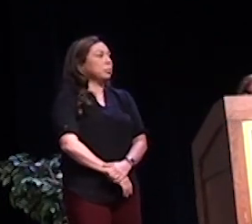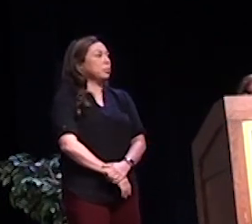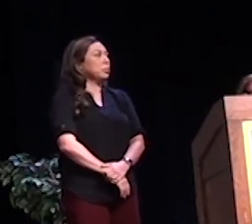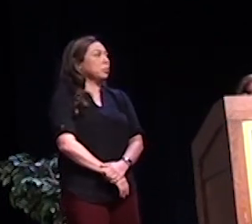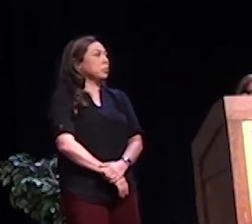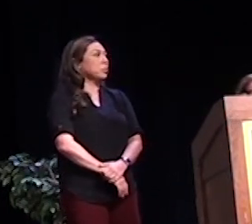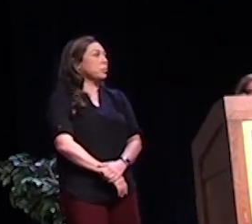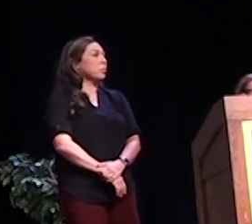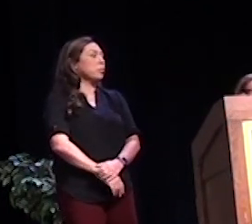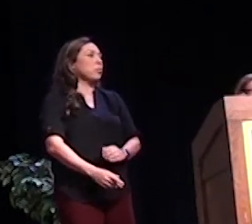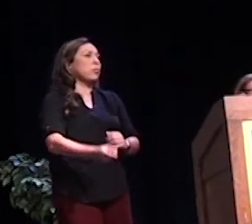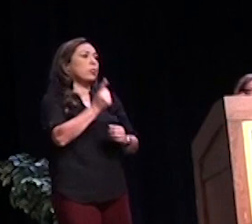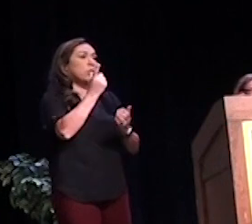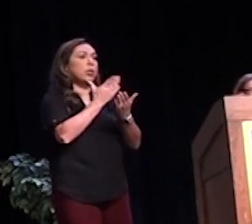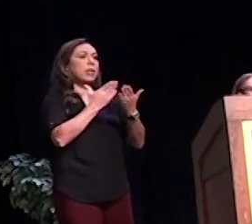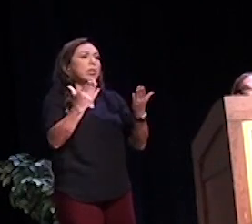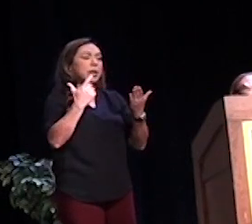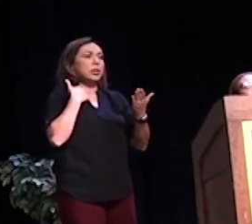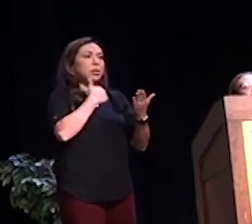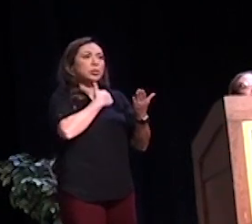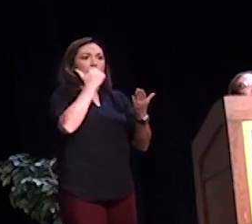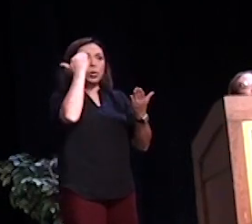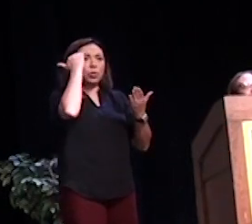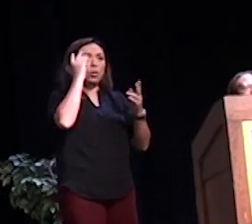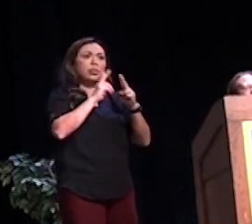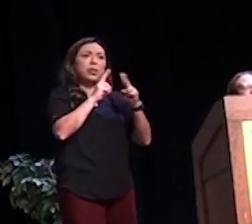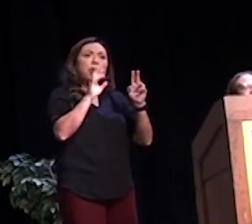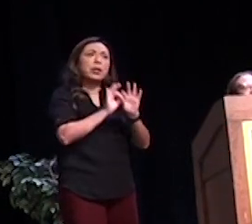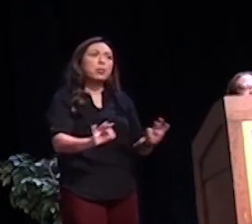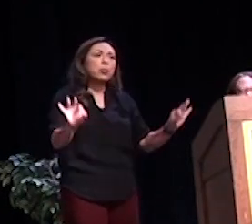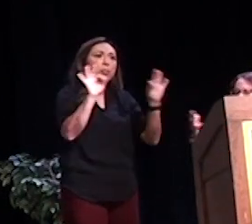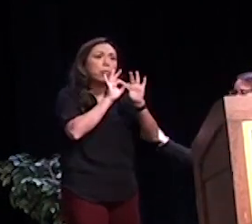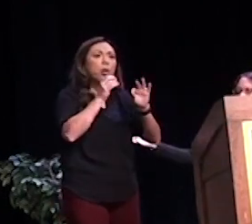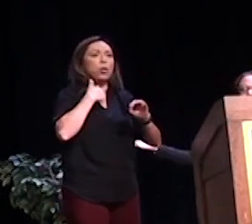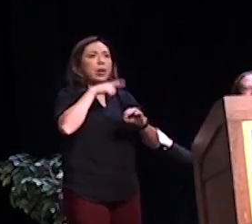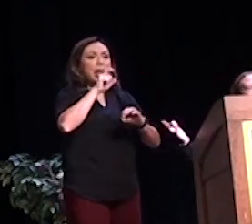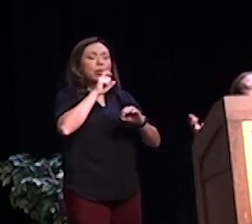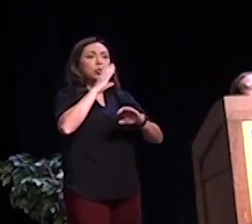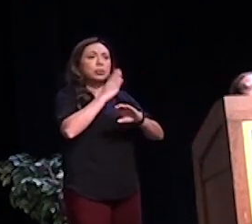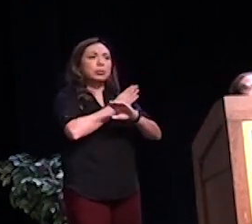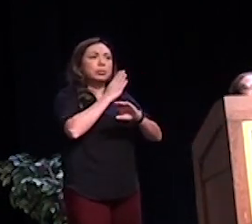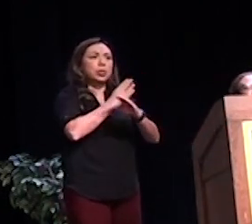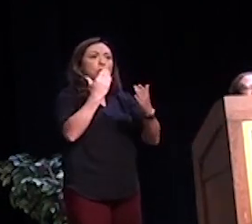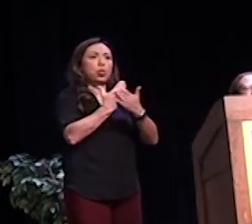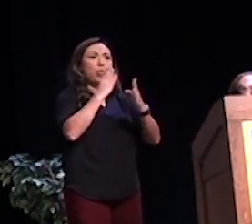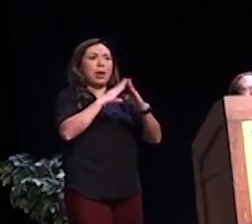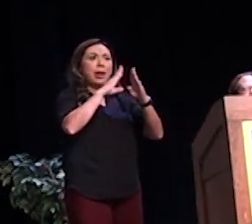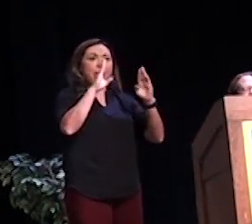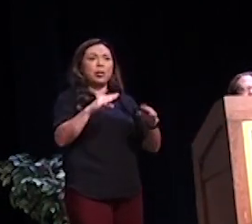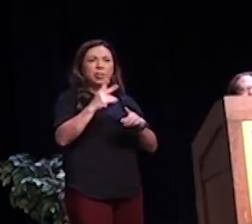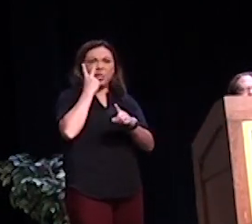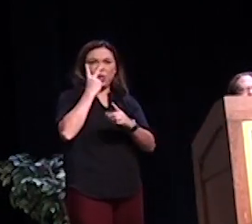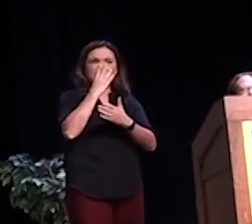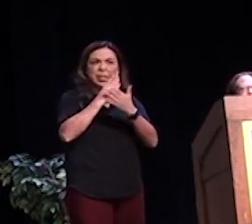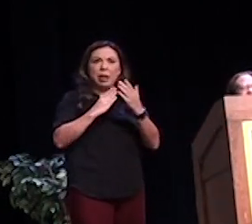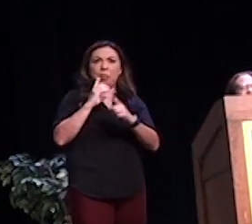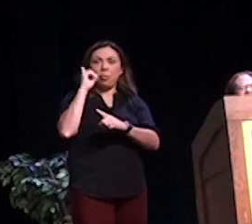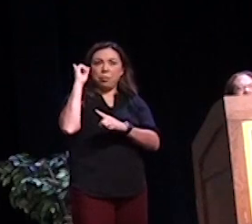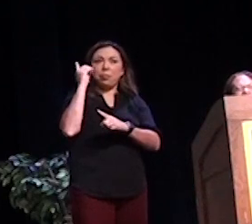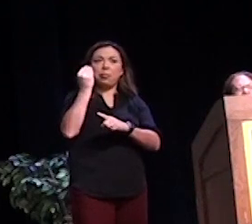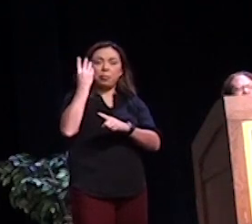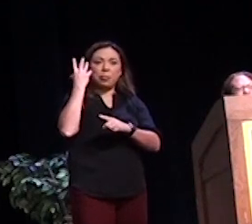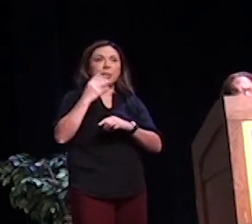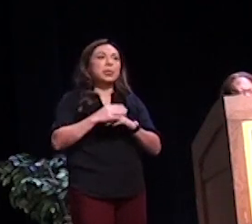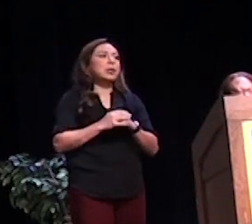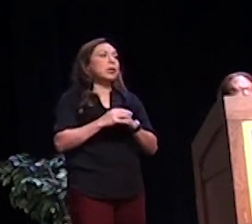leadership. One of the things we know as a very critical is we have to build new housing. We saw some of the data that was up here. We need